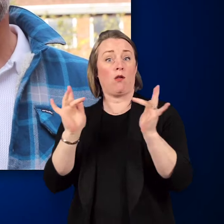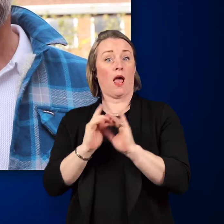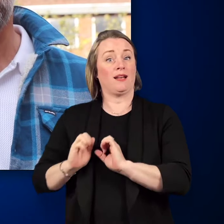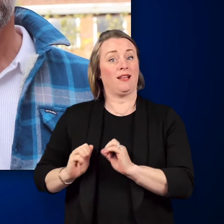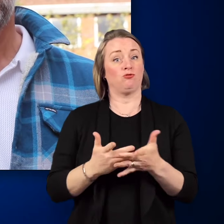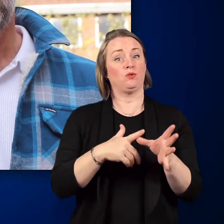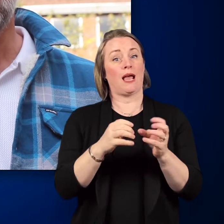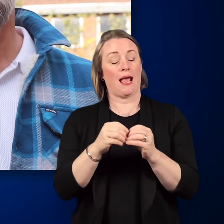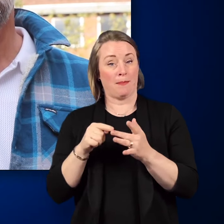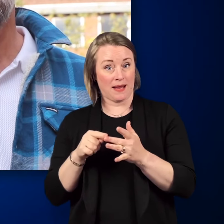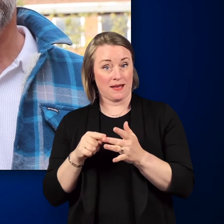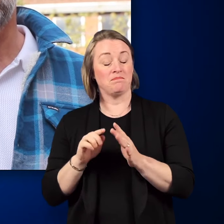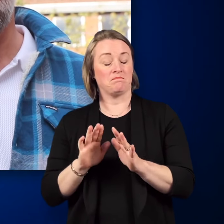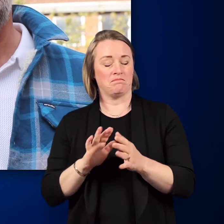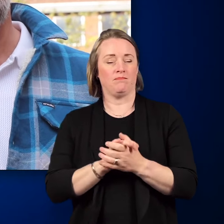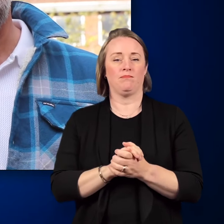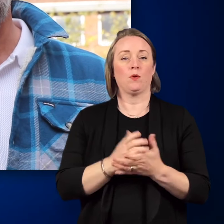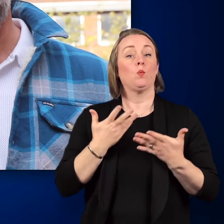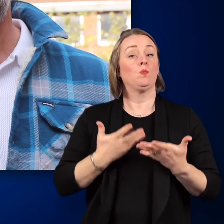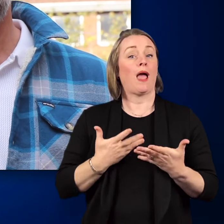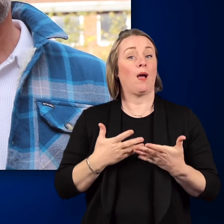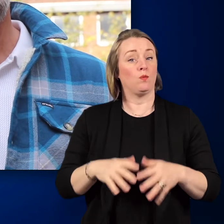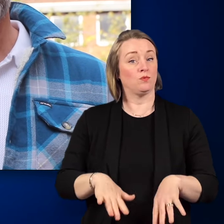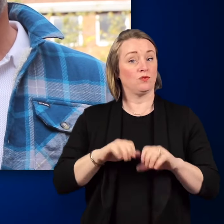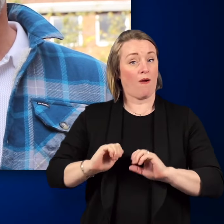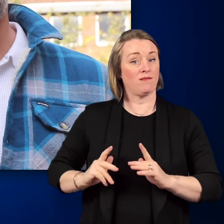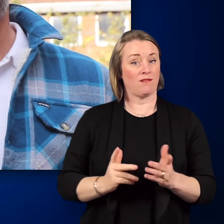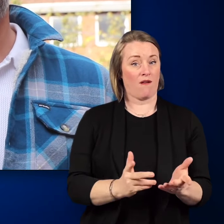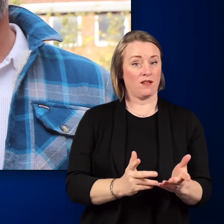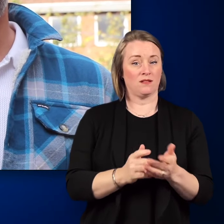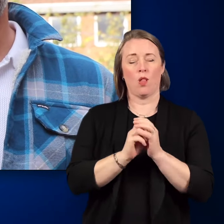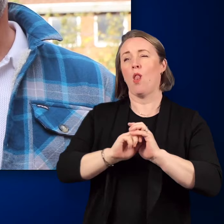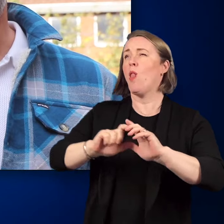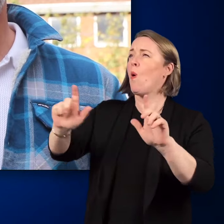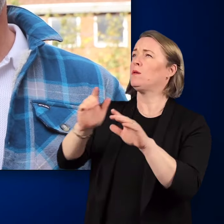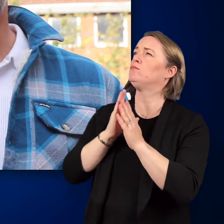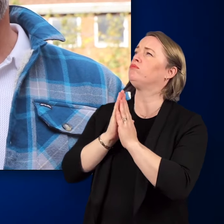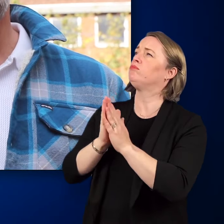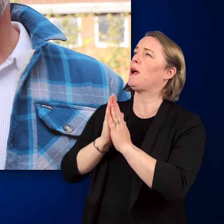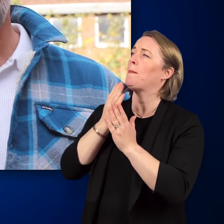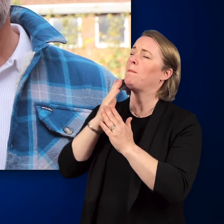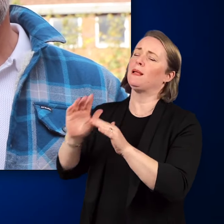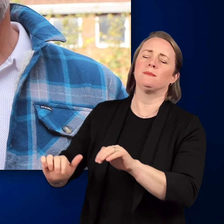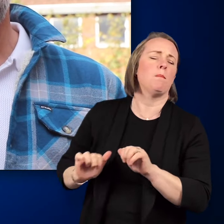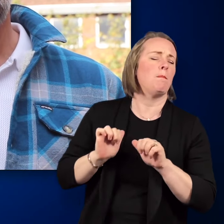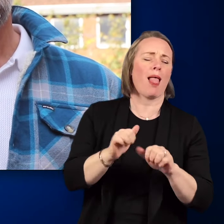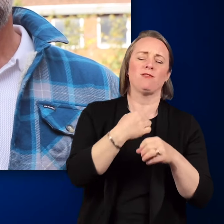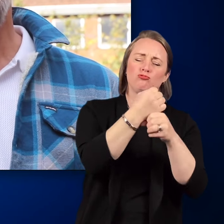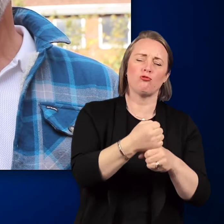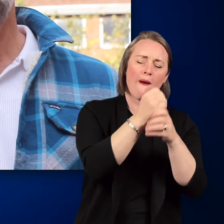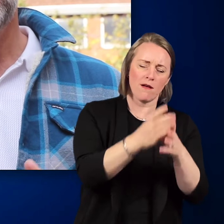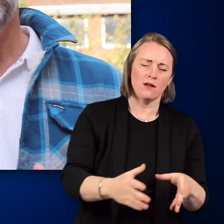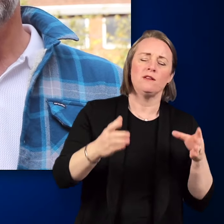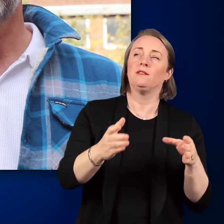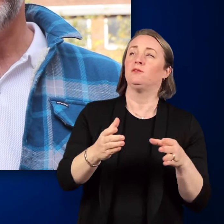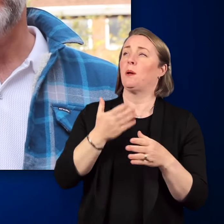being, let's get into our service, shall we? Lord, we pray, would you bless our church? Be